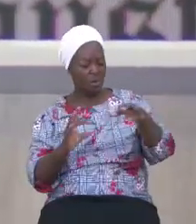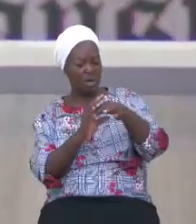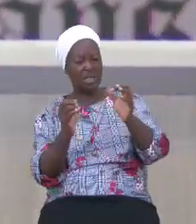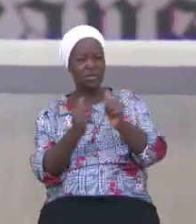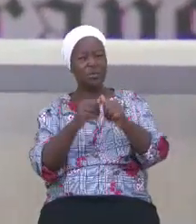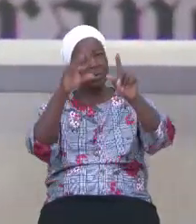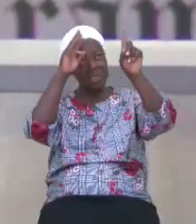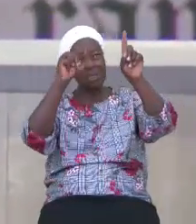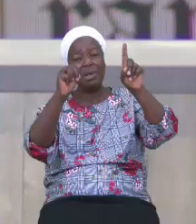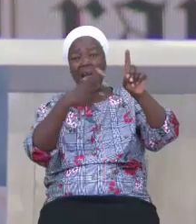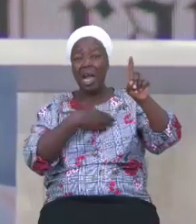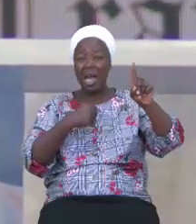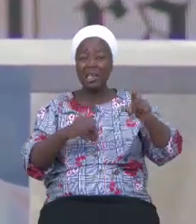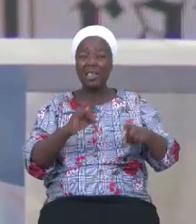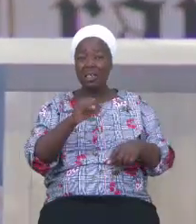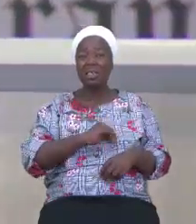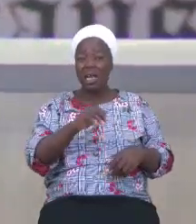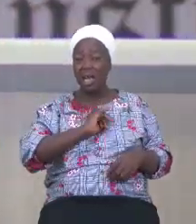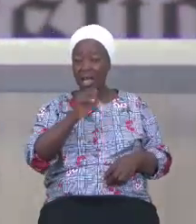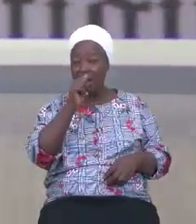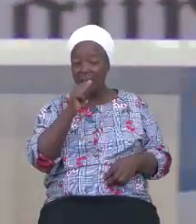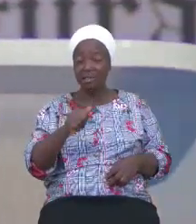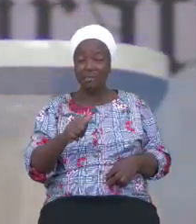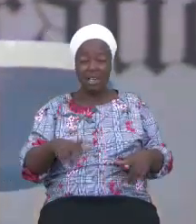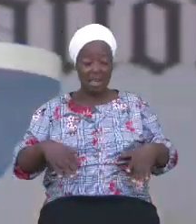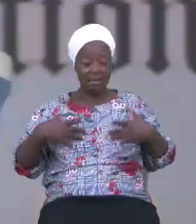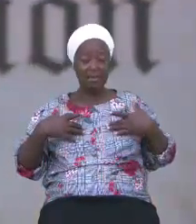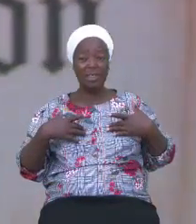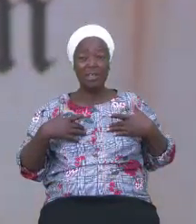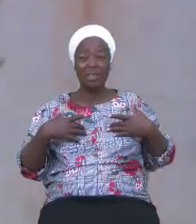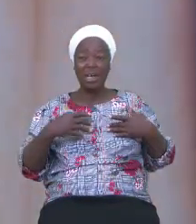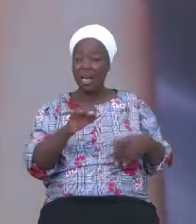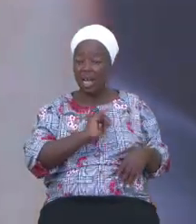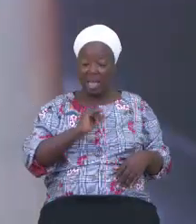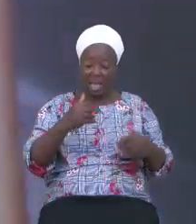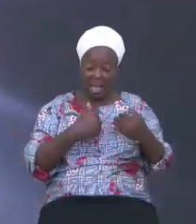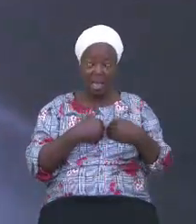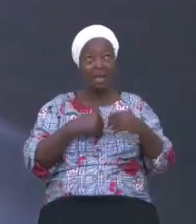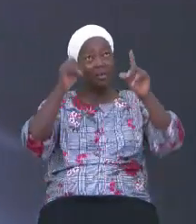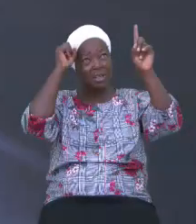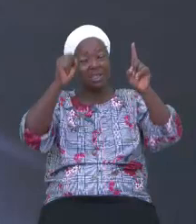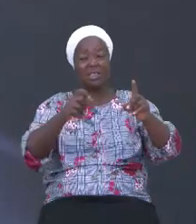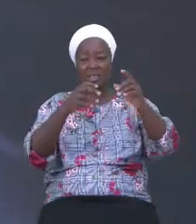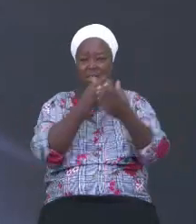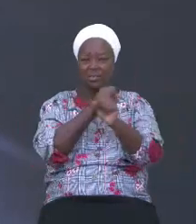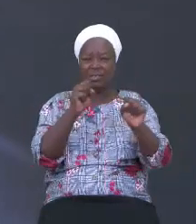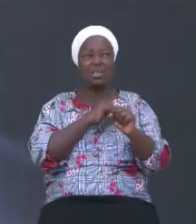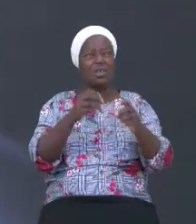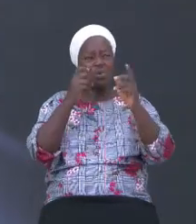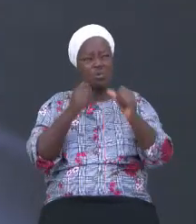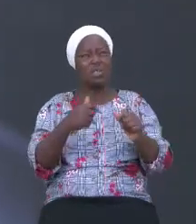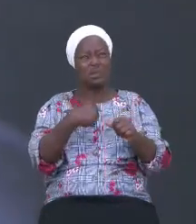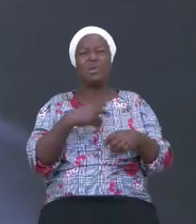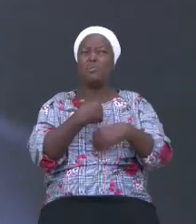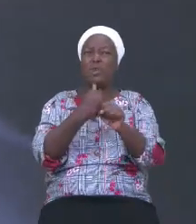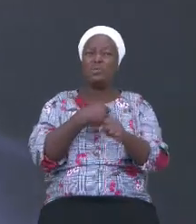him and believe him, I have his salvation. He quickens me. He makes me